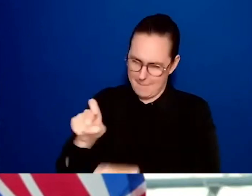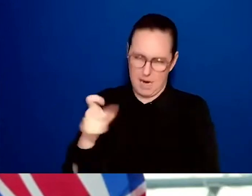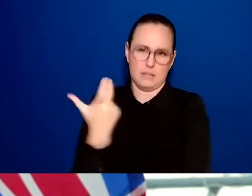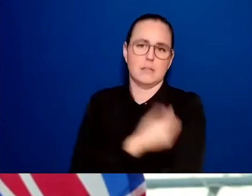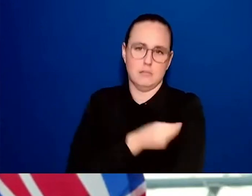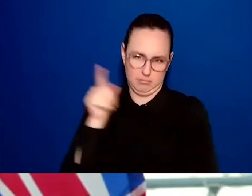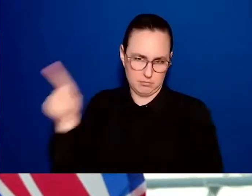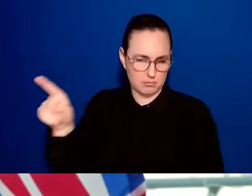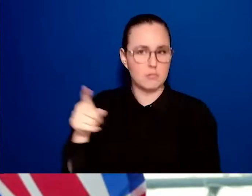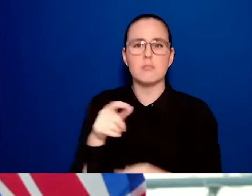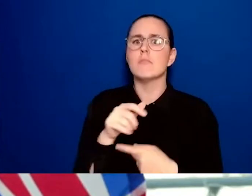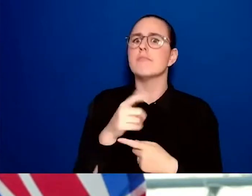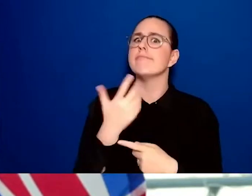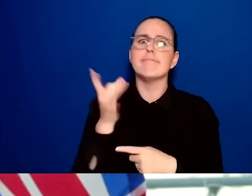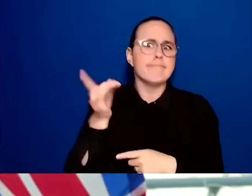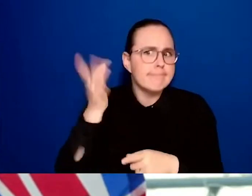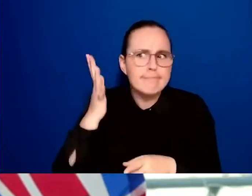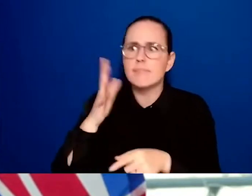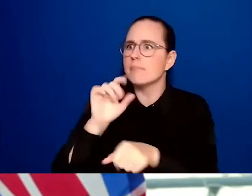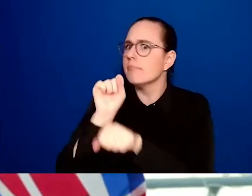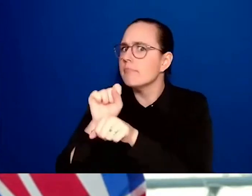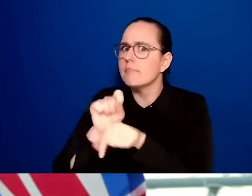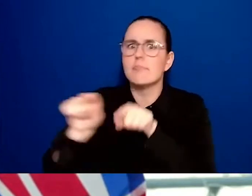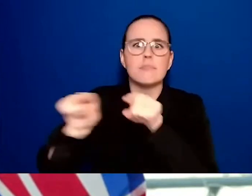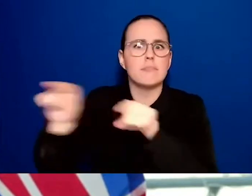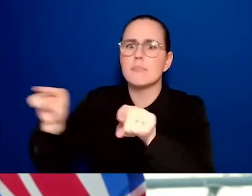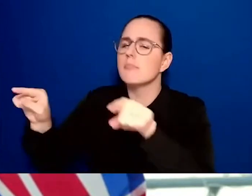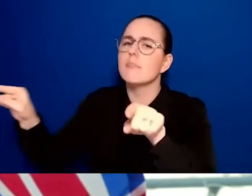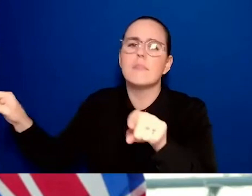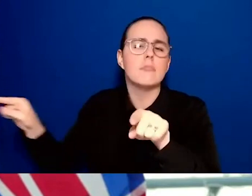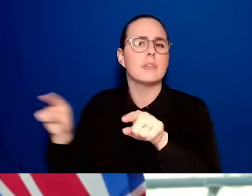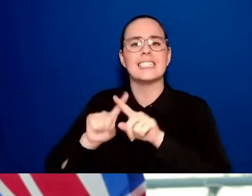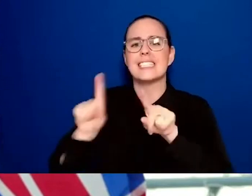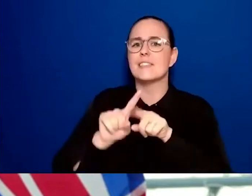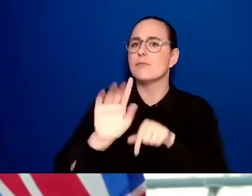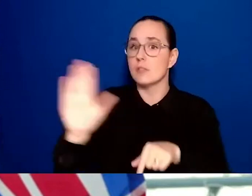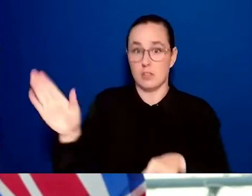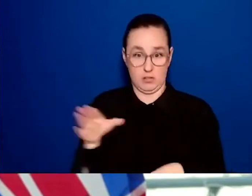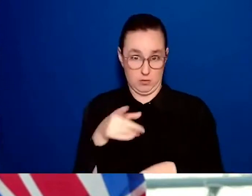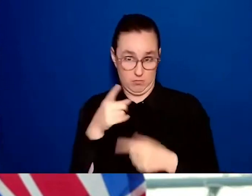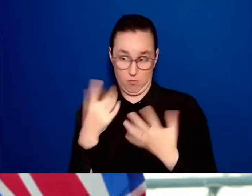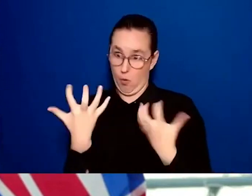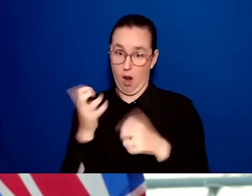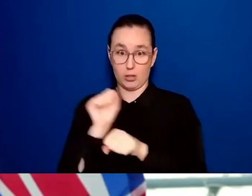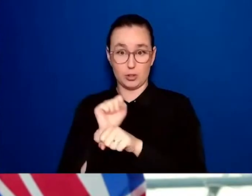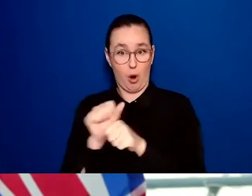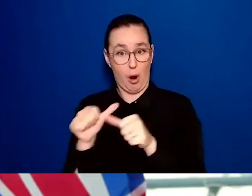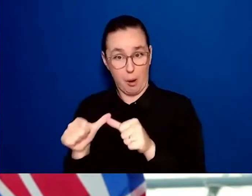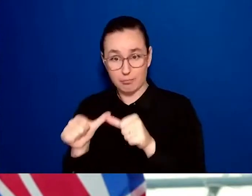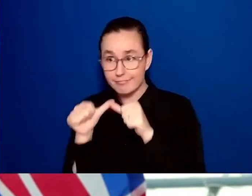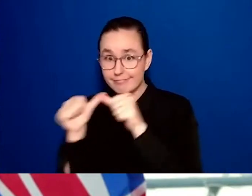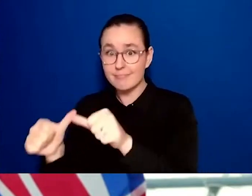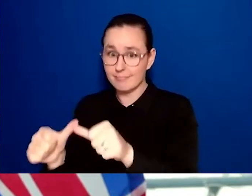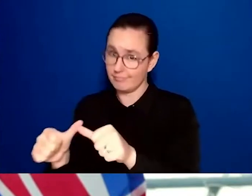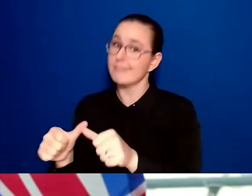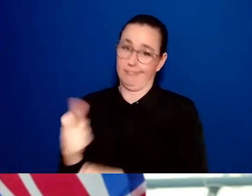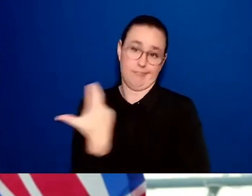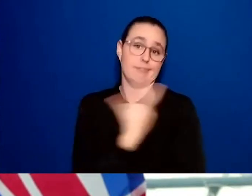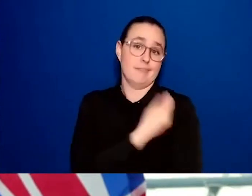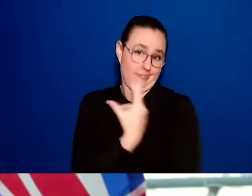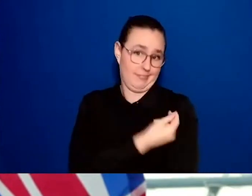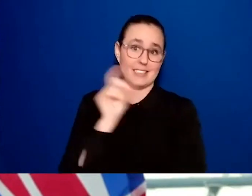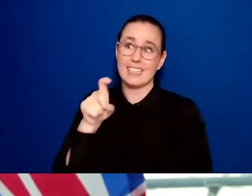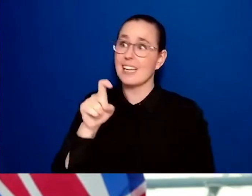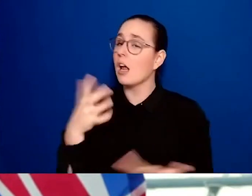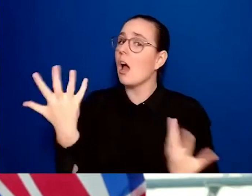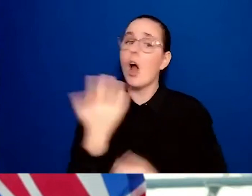makes vaccination against COVID-19 a condition of employment across all healthcare facilities in British Columbia. This includes all